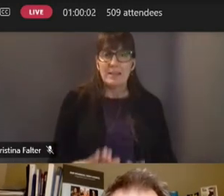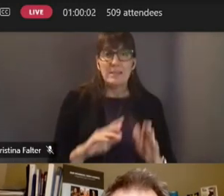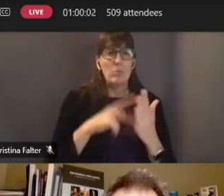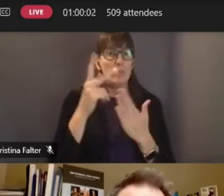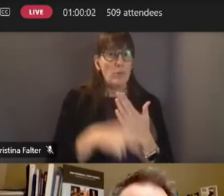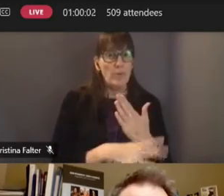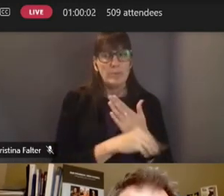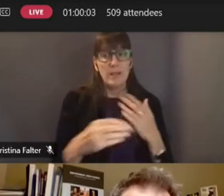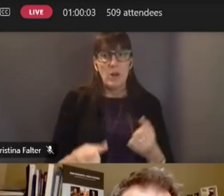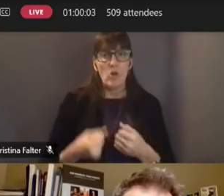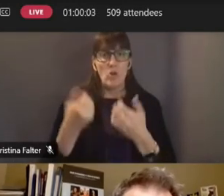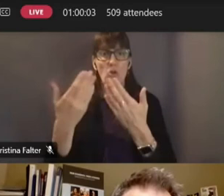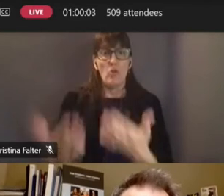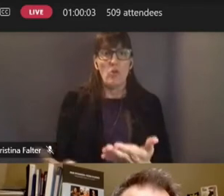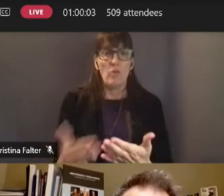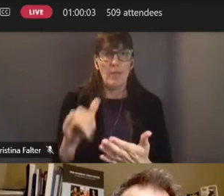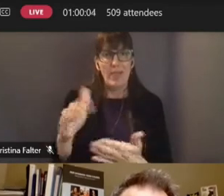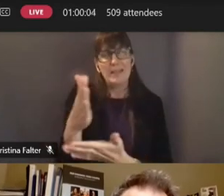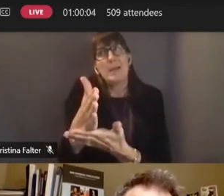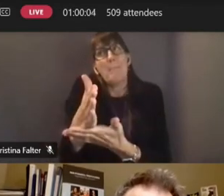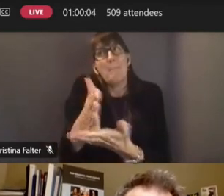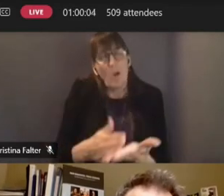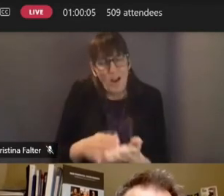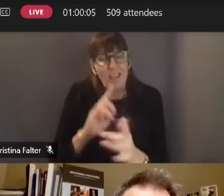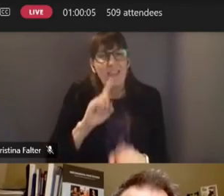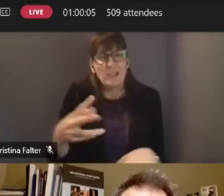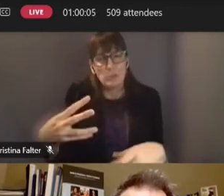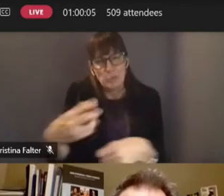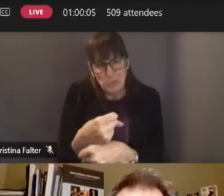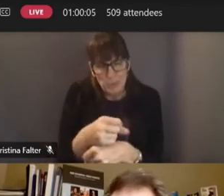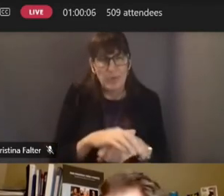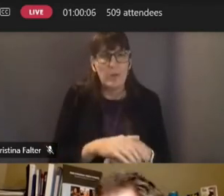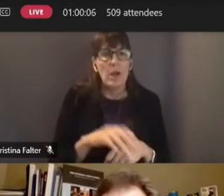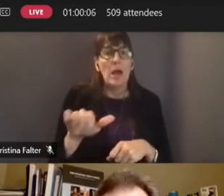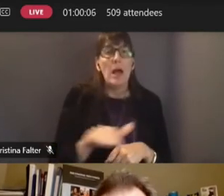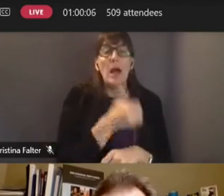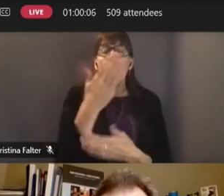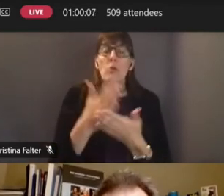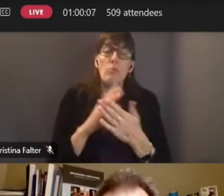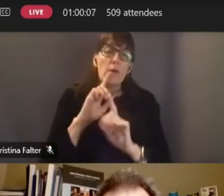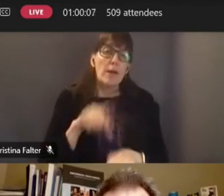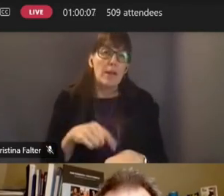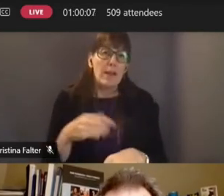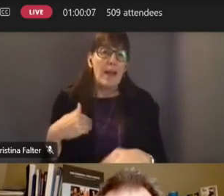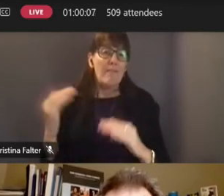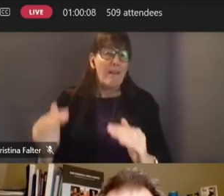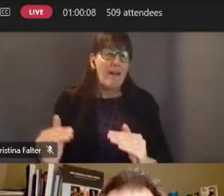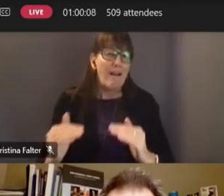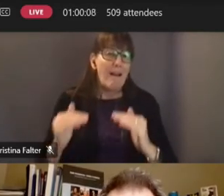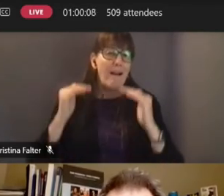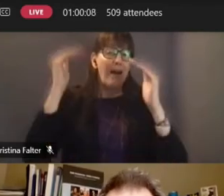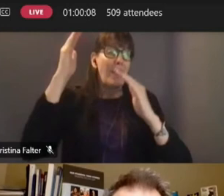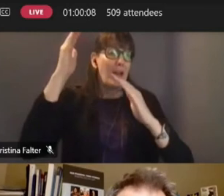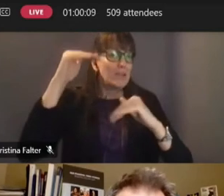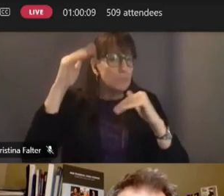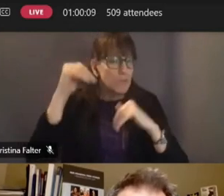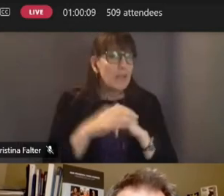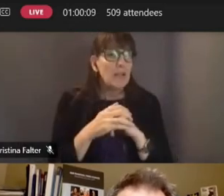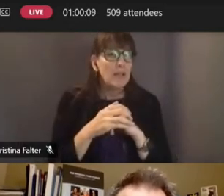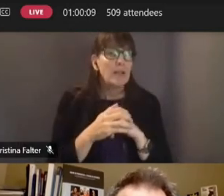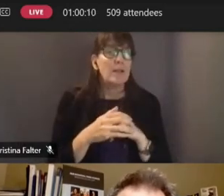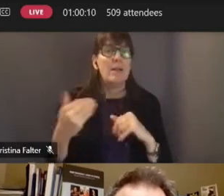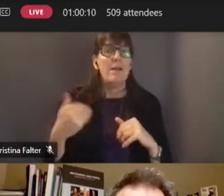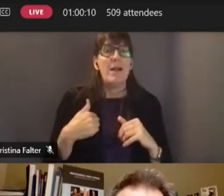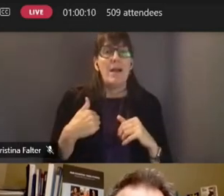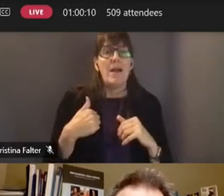offerings. That's part of the answer. The other part of the answer is that we have high expectations and we have a asset-based approach where